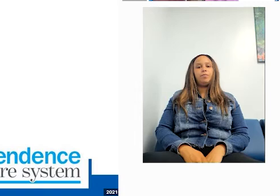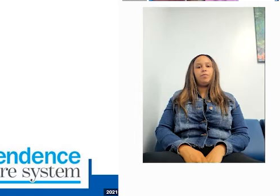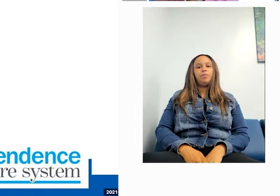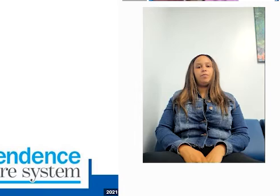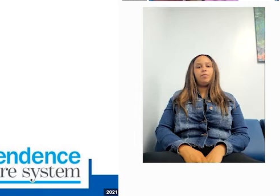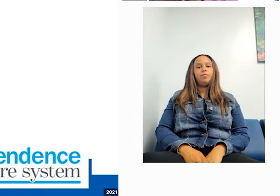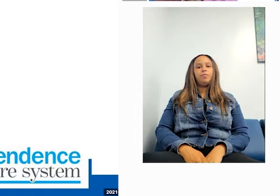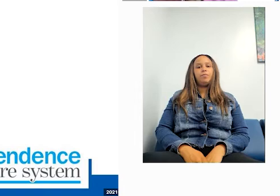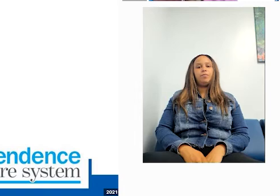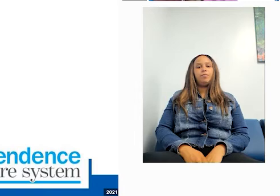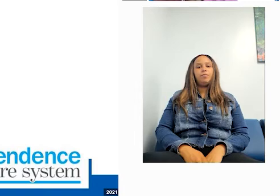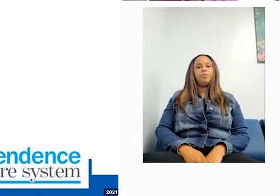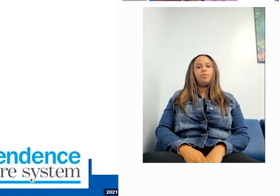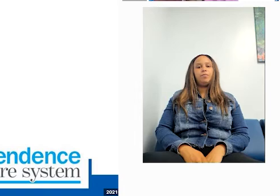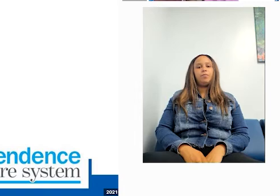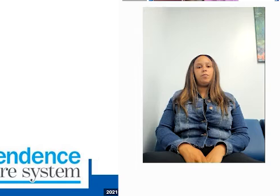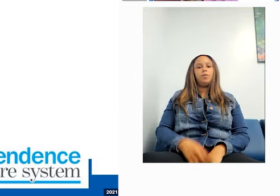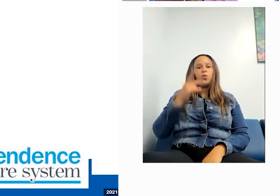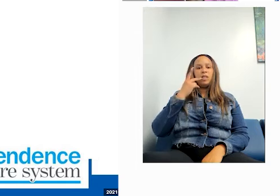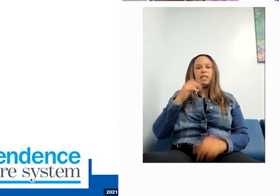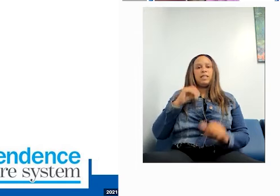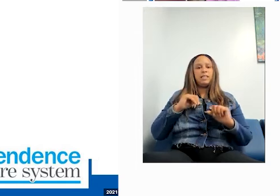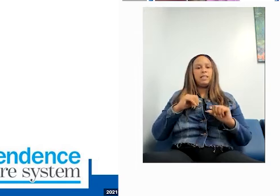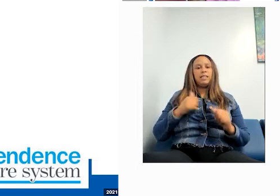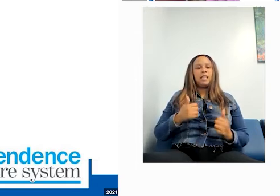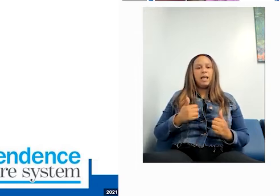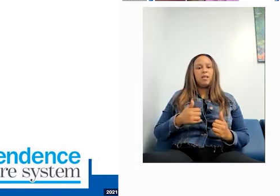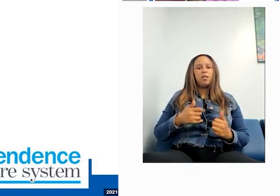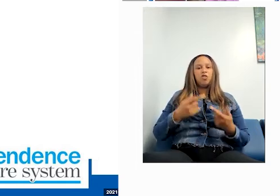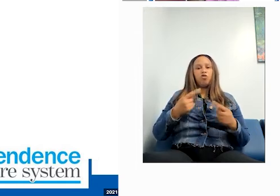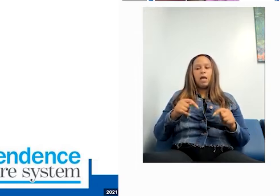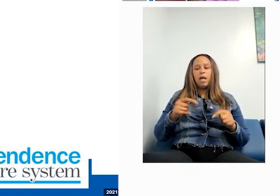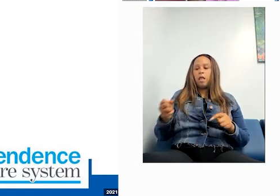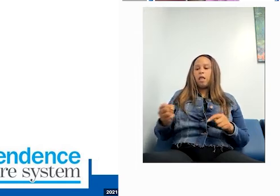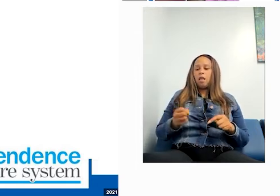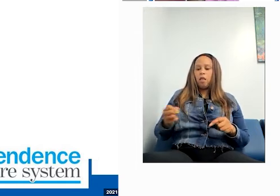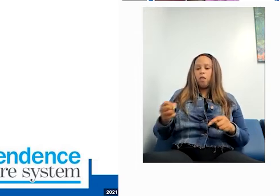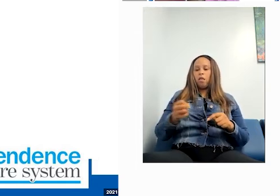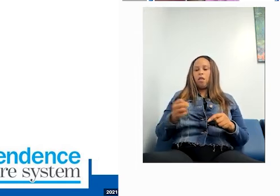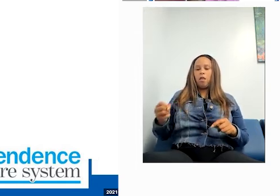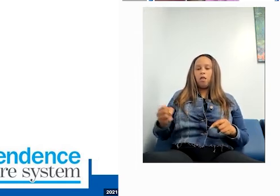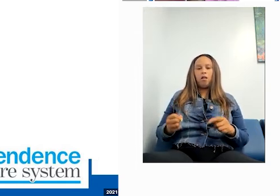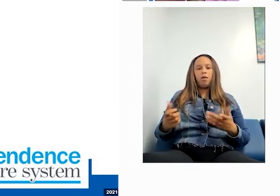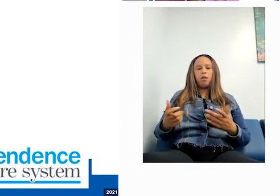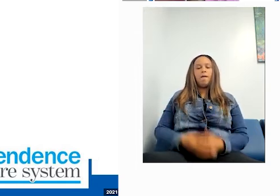Not to mention how fatiguing it is to have to self-correct all the time.